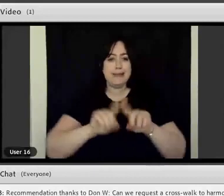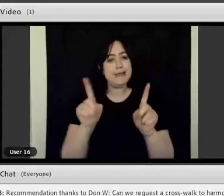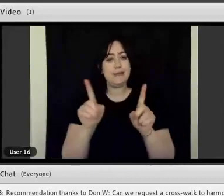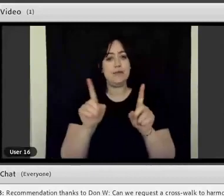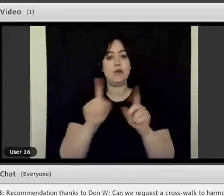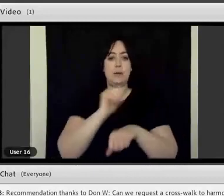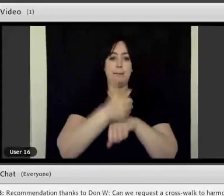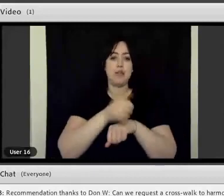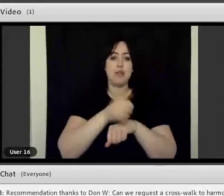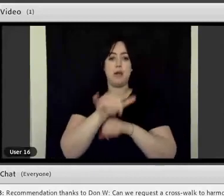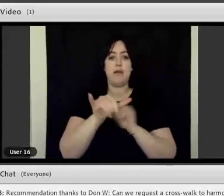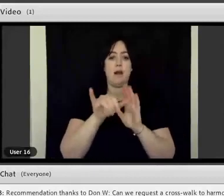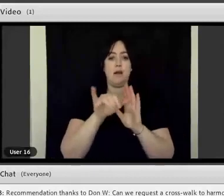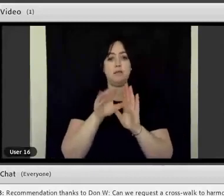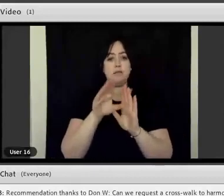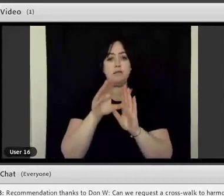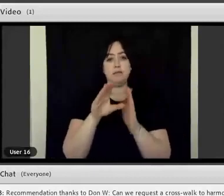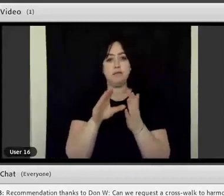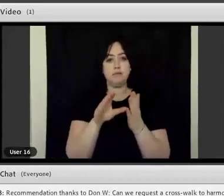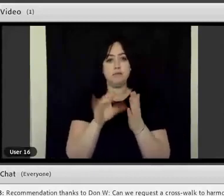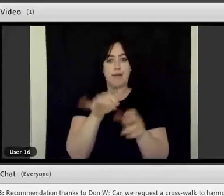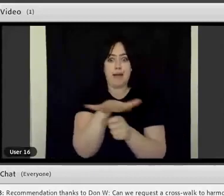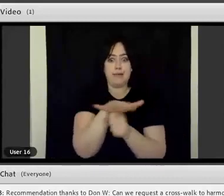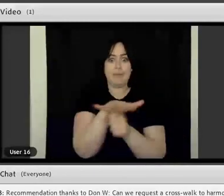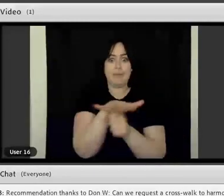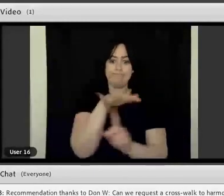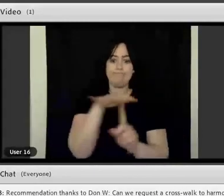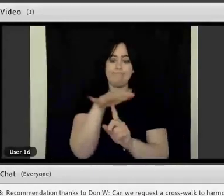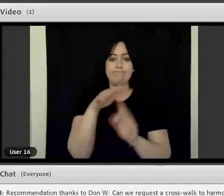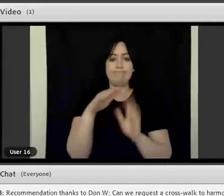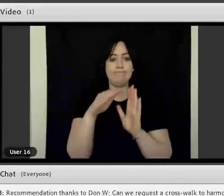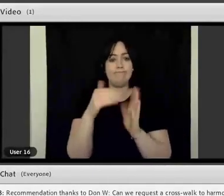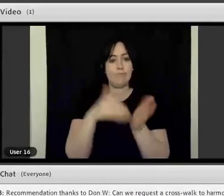background information is largely a mist, and